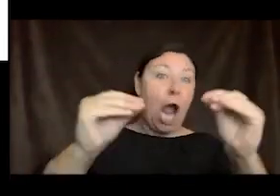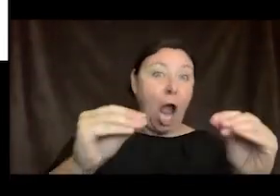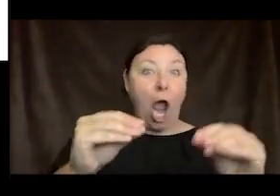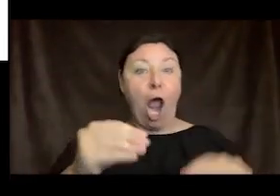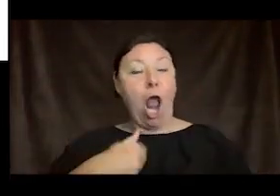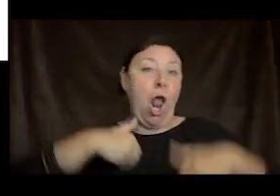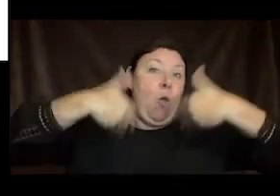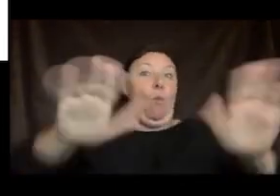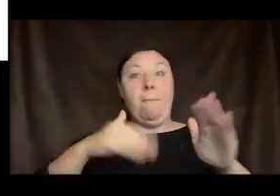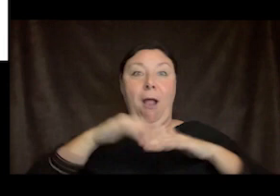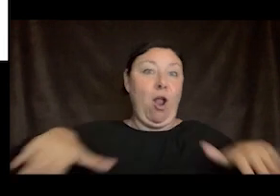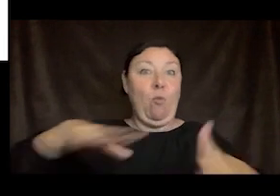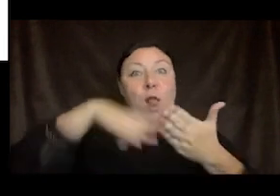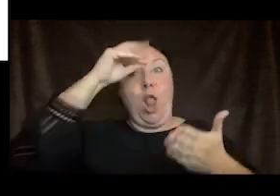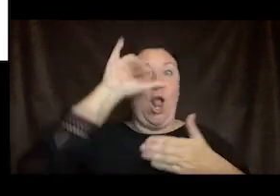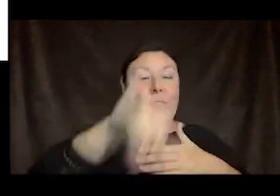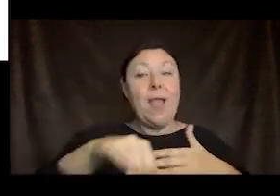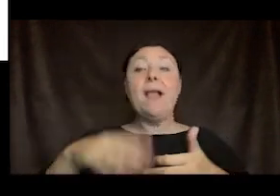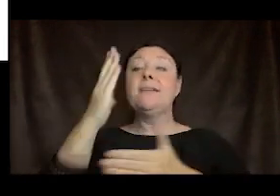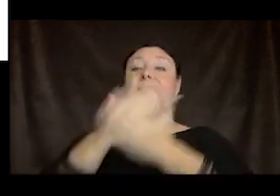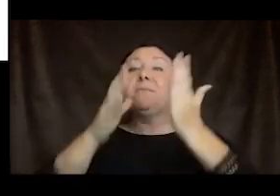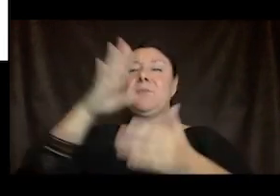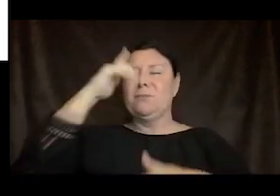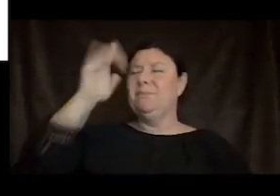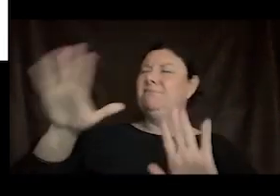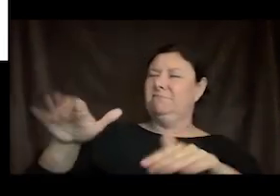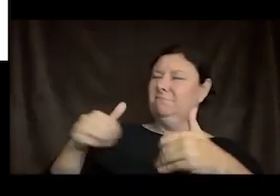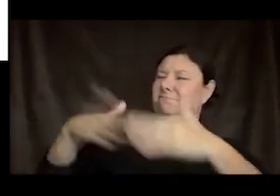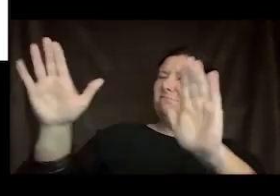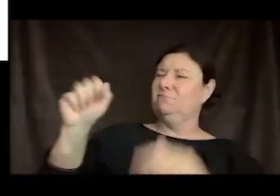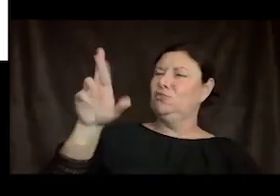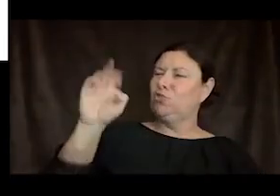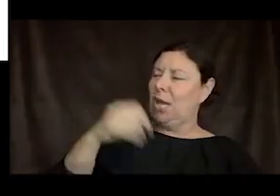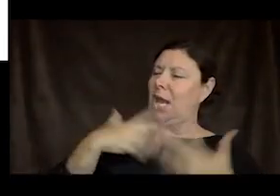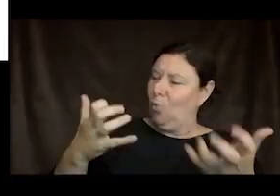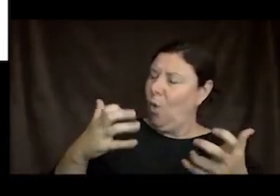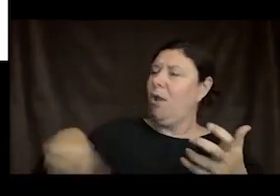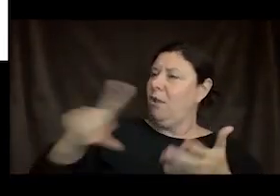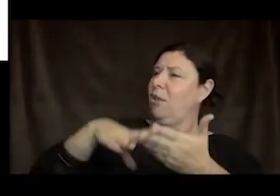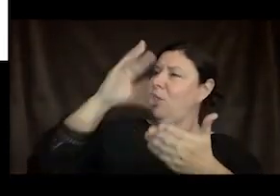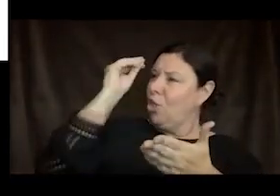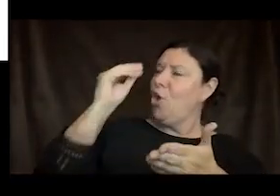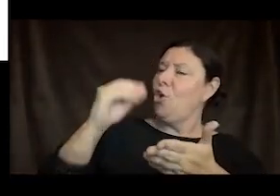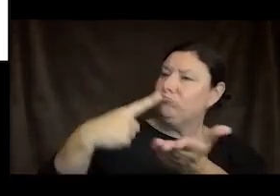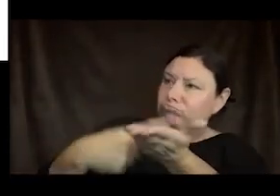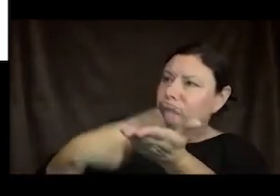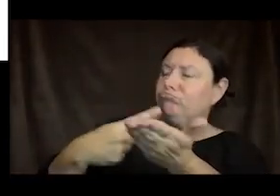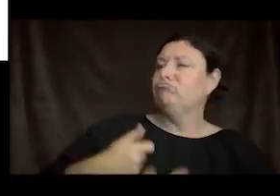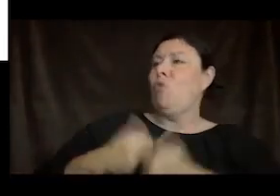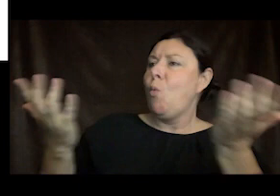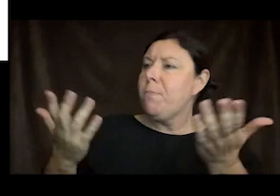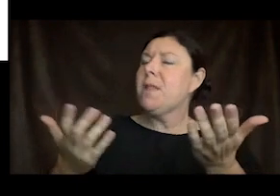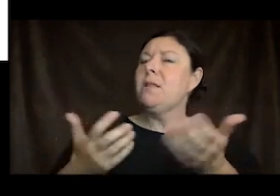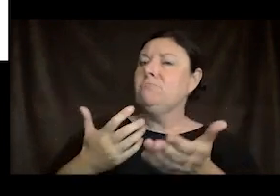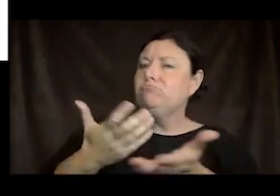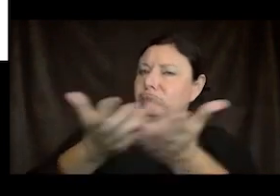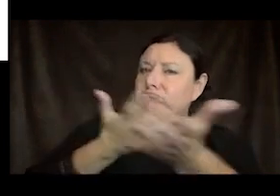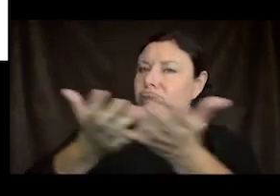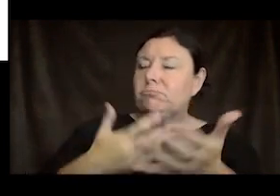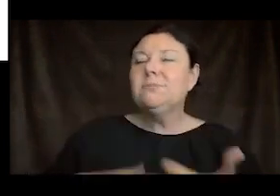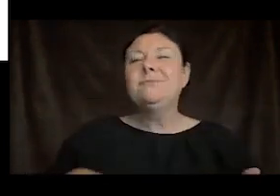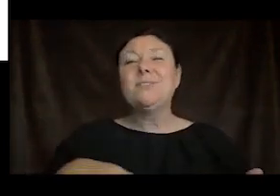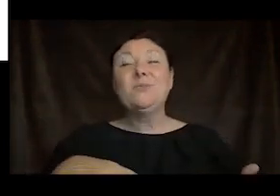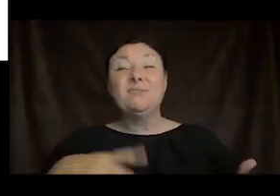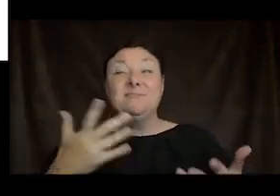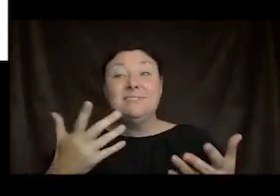that. And other parents who said, yeah, sure, I want my child to have those conversations. So it can be